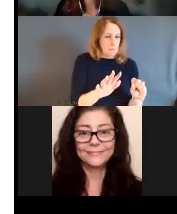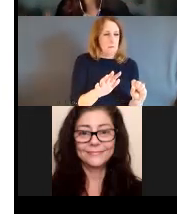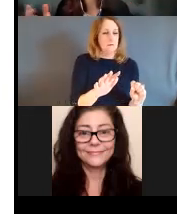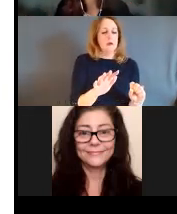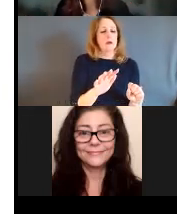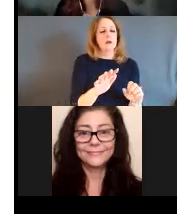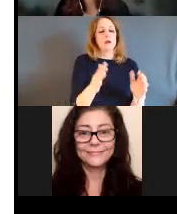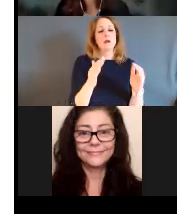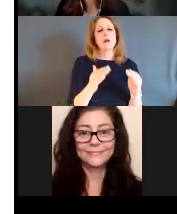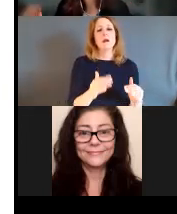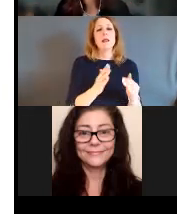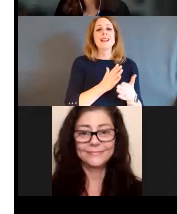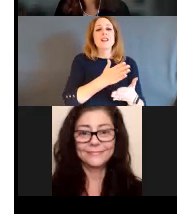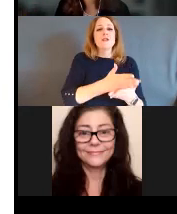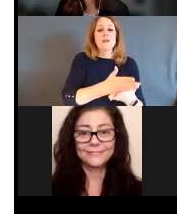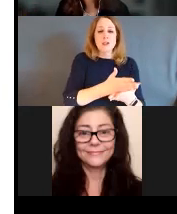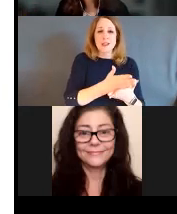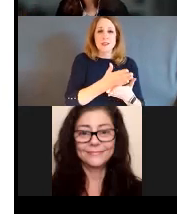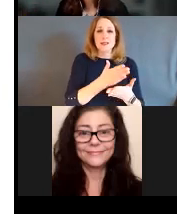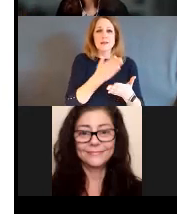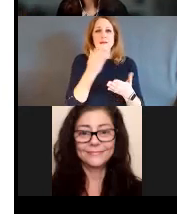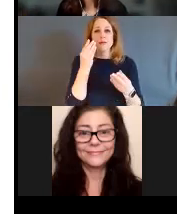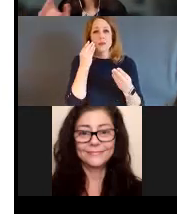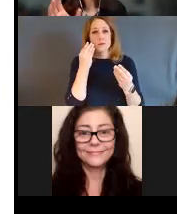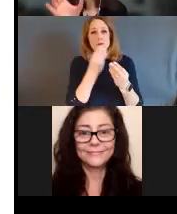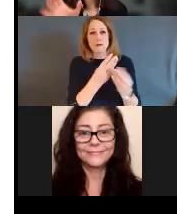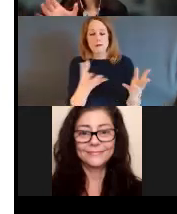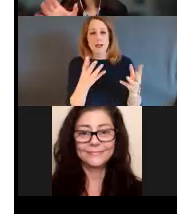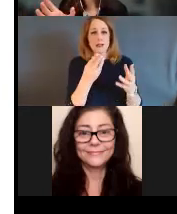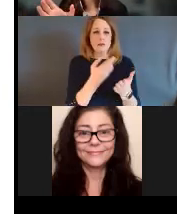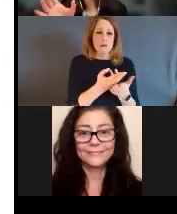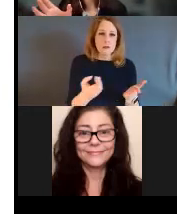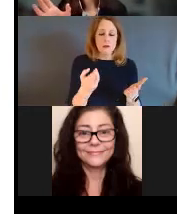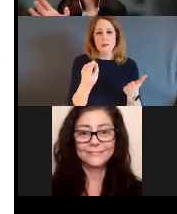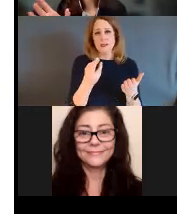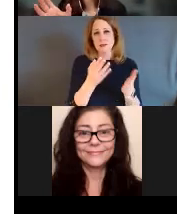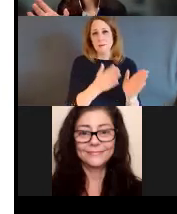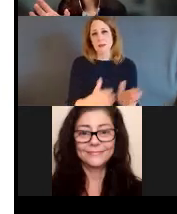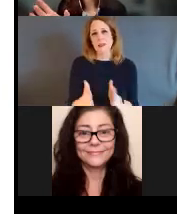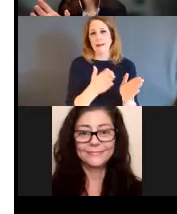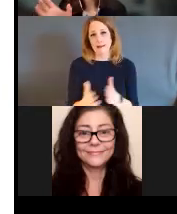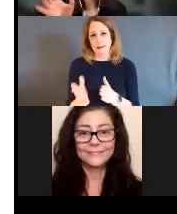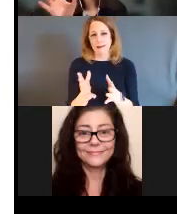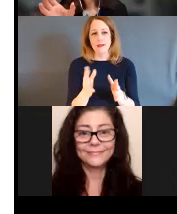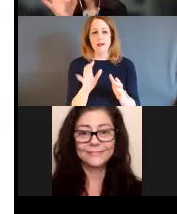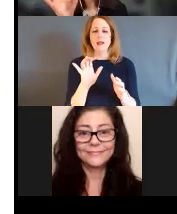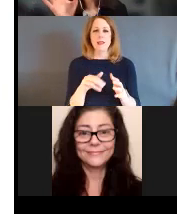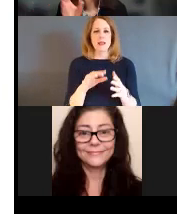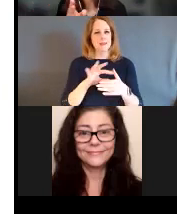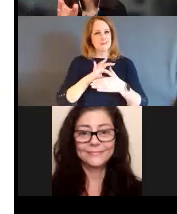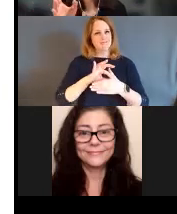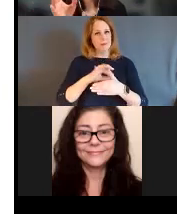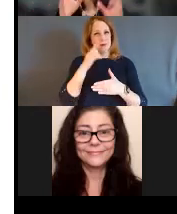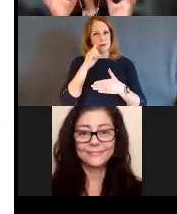then intervening, providing resources and planning. So this is the core part of crisis intervention, where